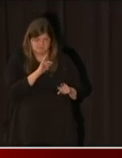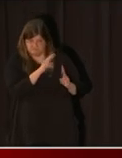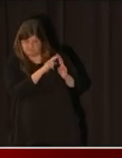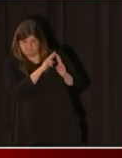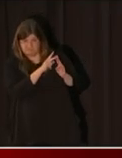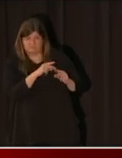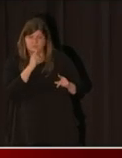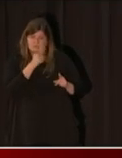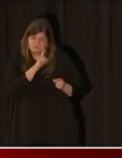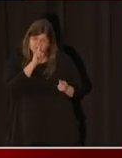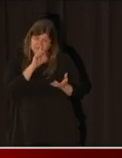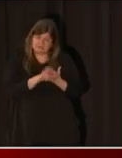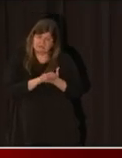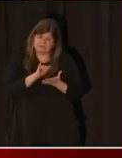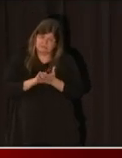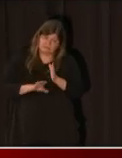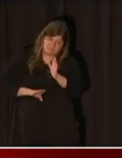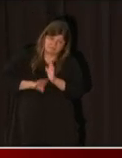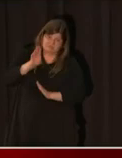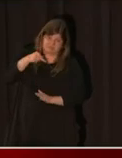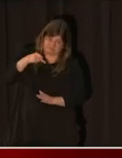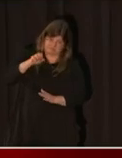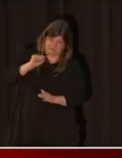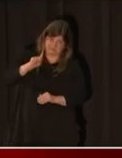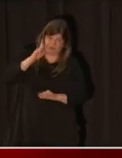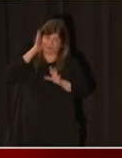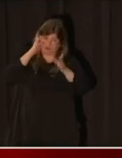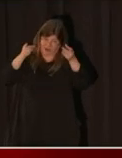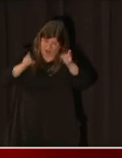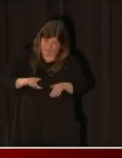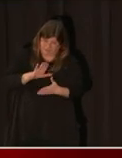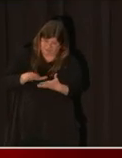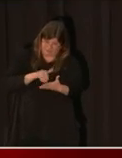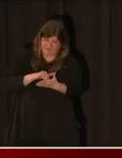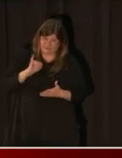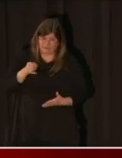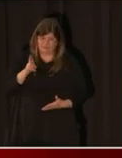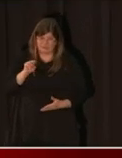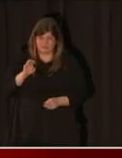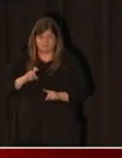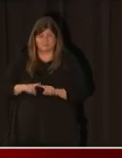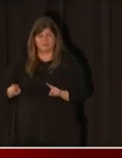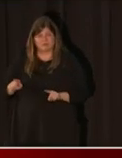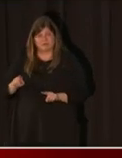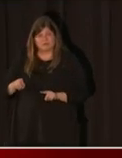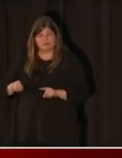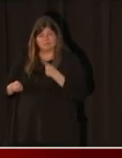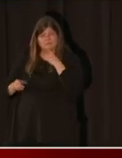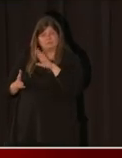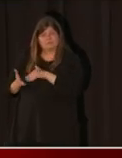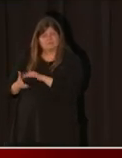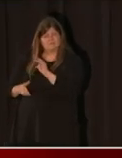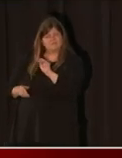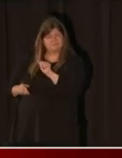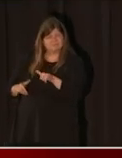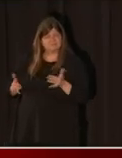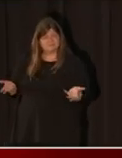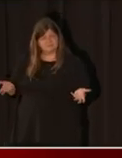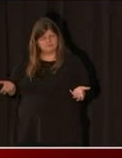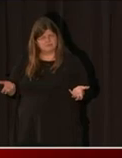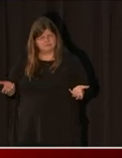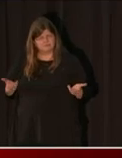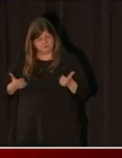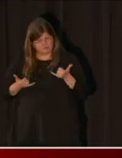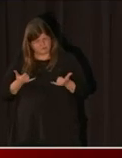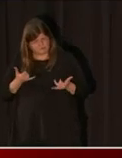in mid-June, but you had said last week that you expected it to be mid to late May. I know it's a shifting target, so if it has indeed now moved a couple